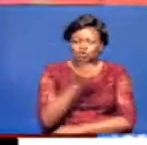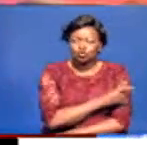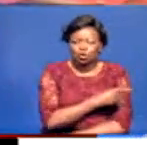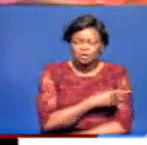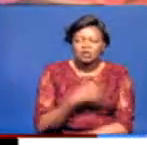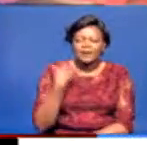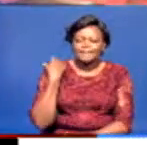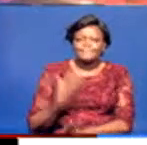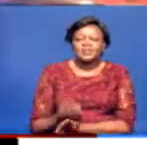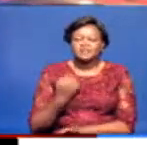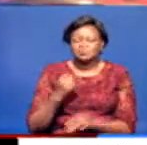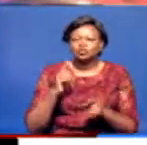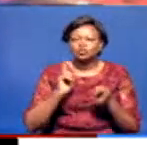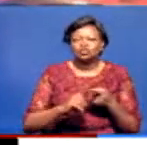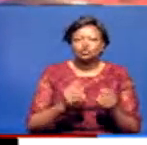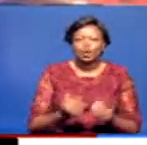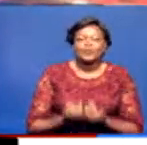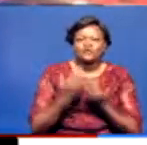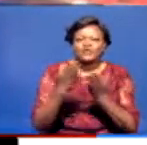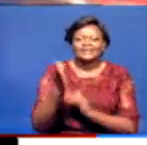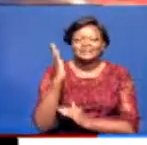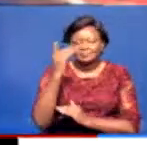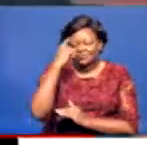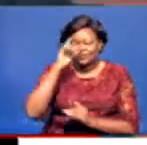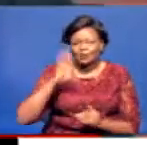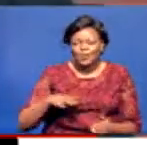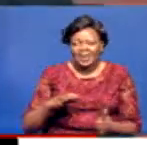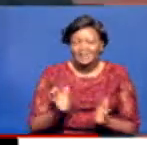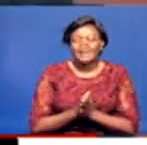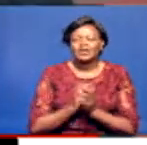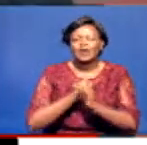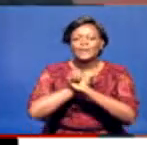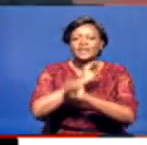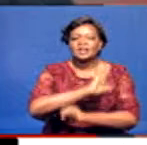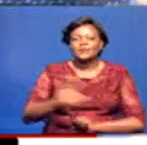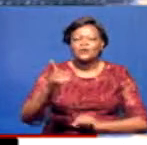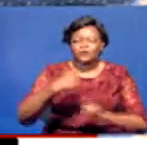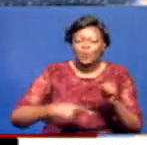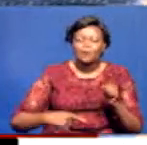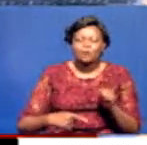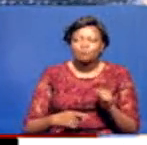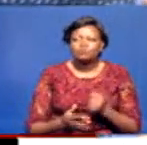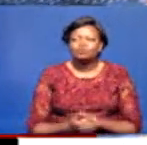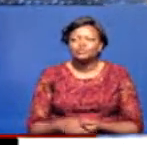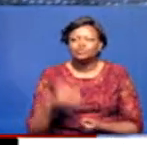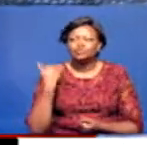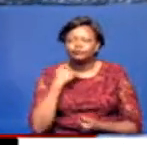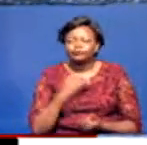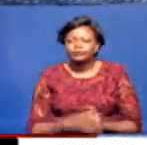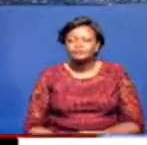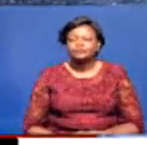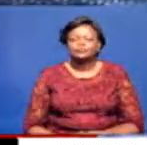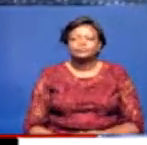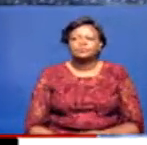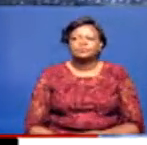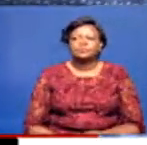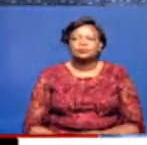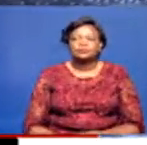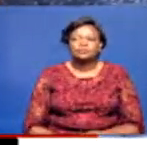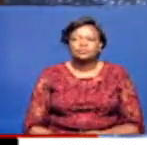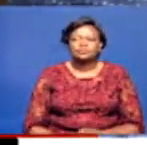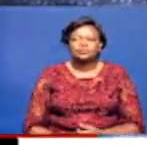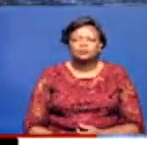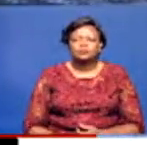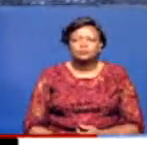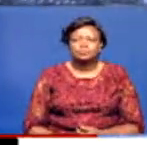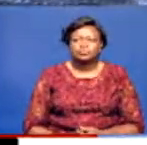Matiang'i, to provide security for women and protect them from hooliganism. Ruth Wamboi for Prime